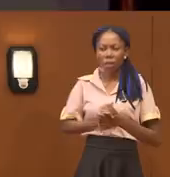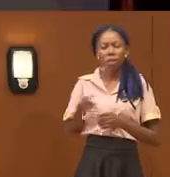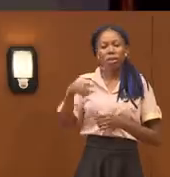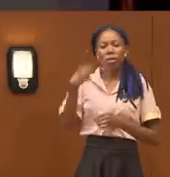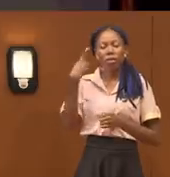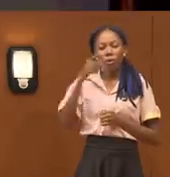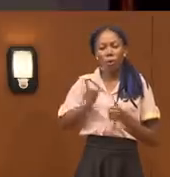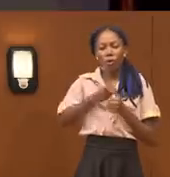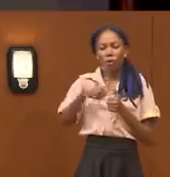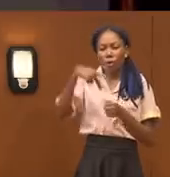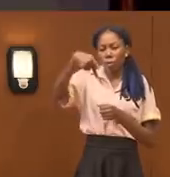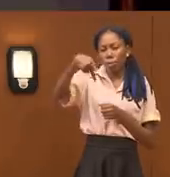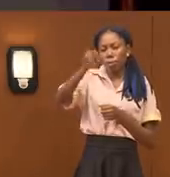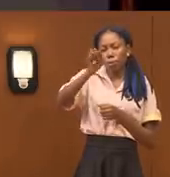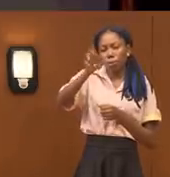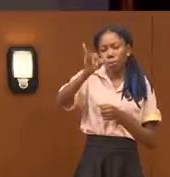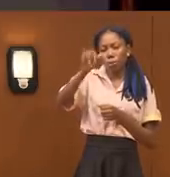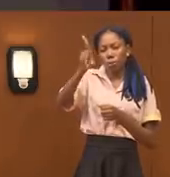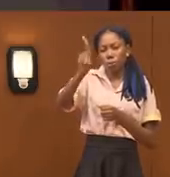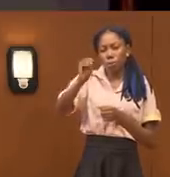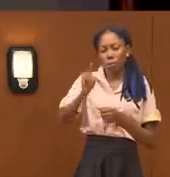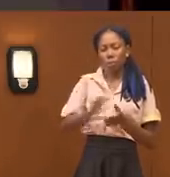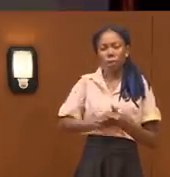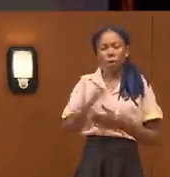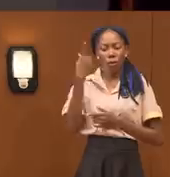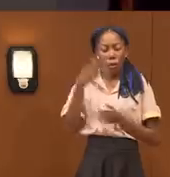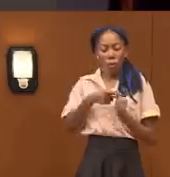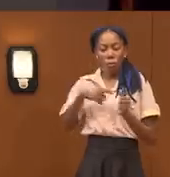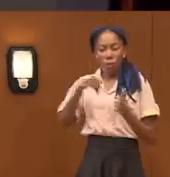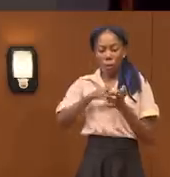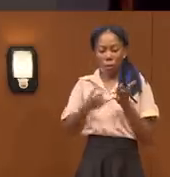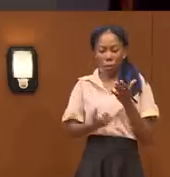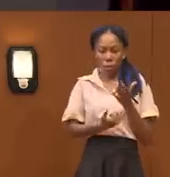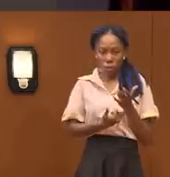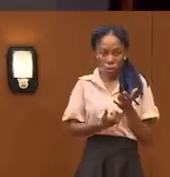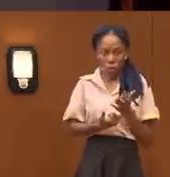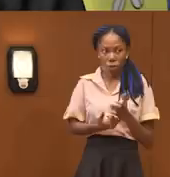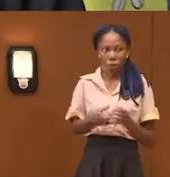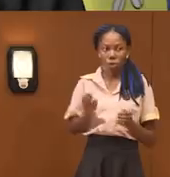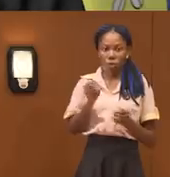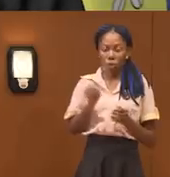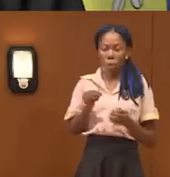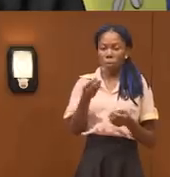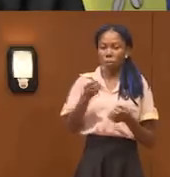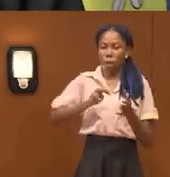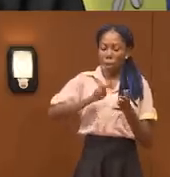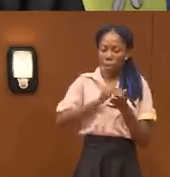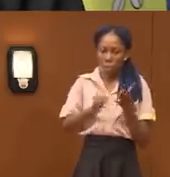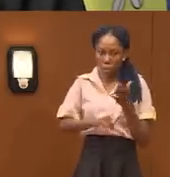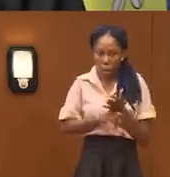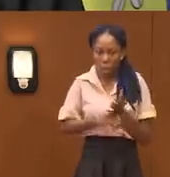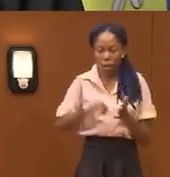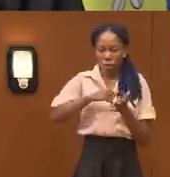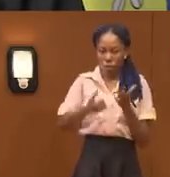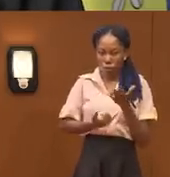For the first period, why from June. From June to so now. For May, June. July, July, August,